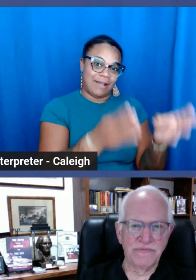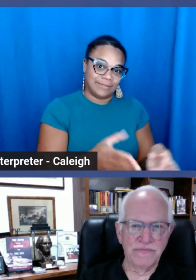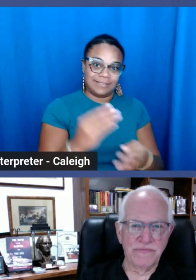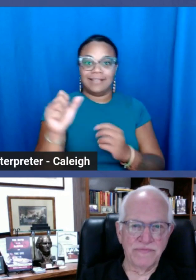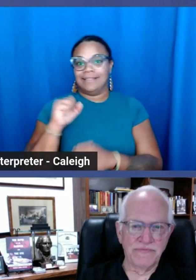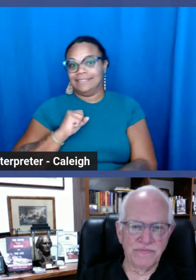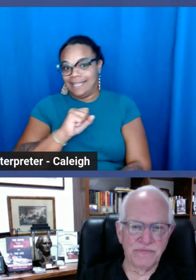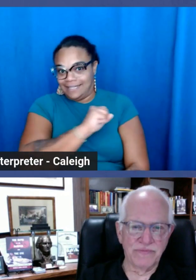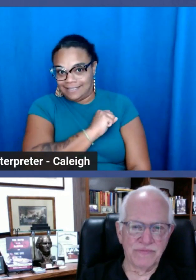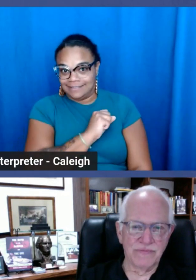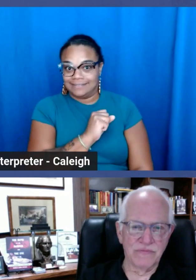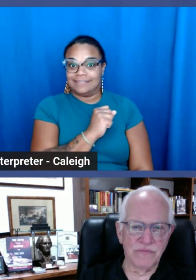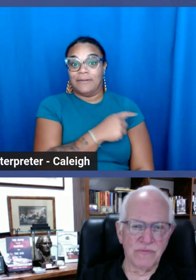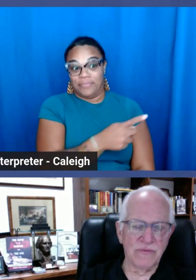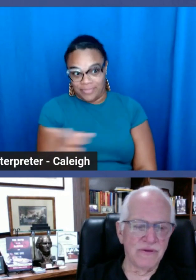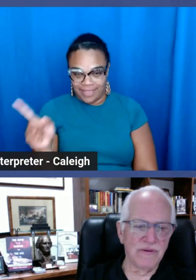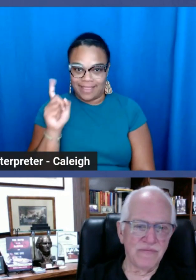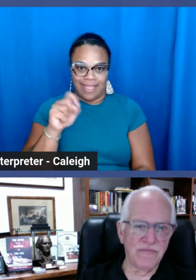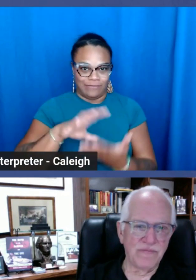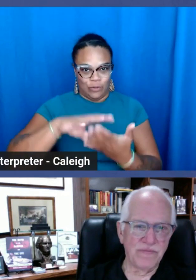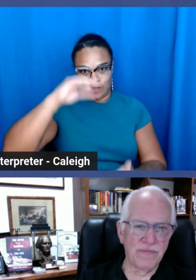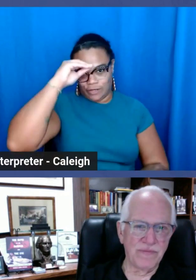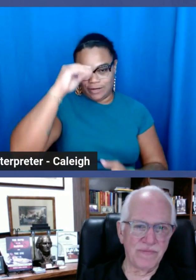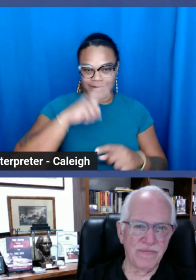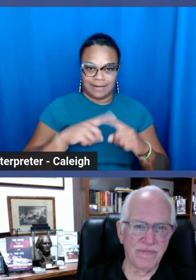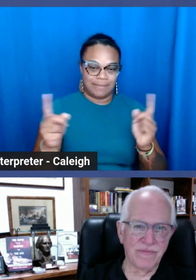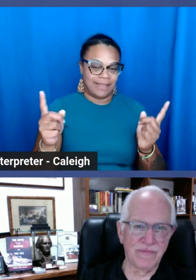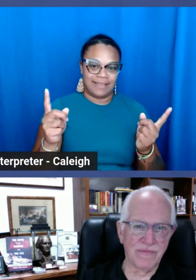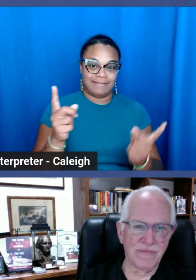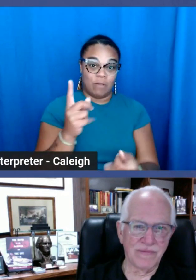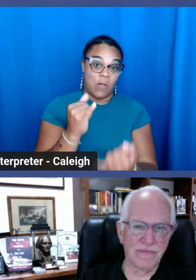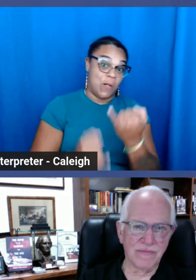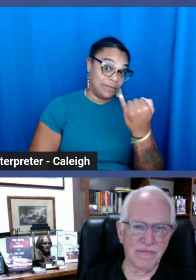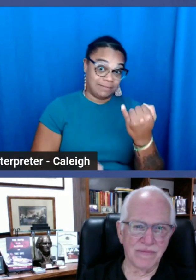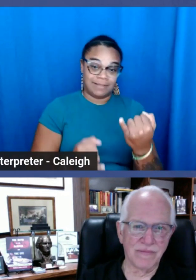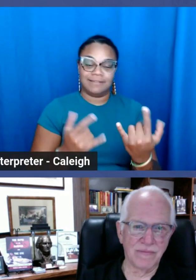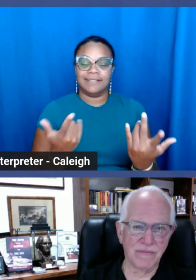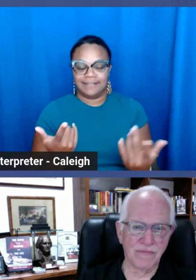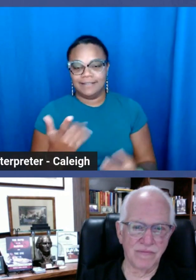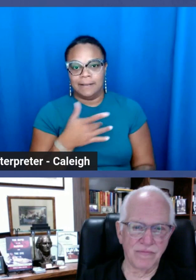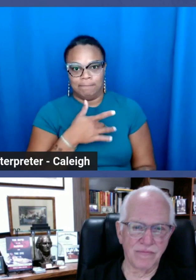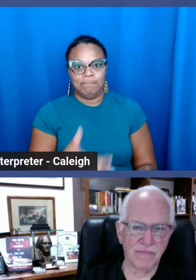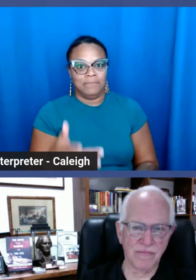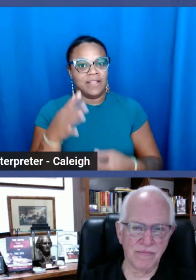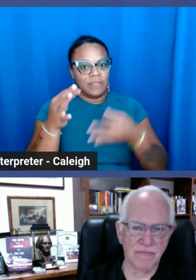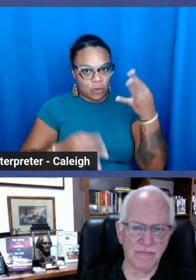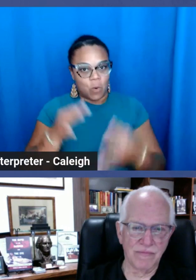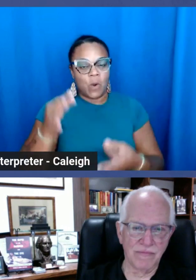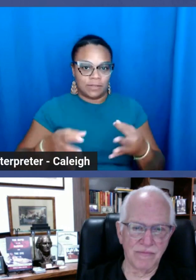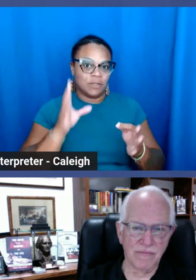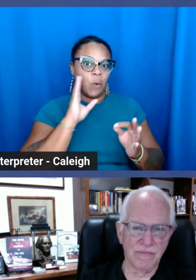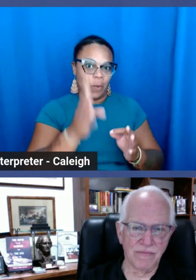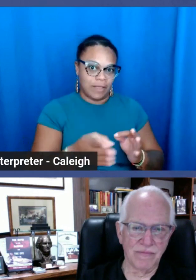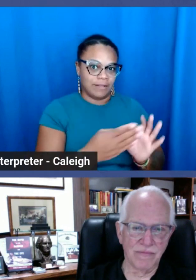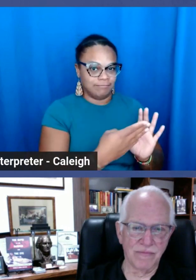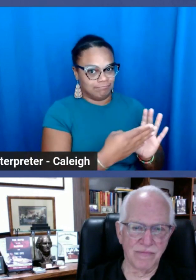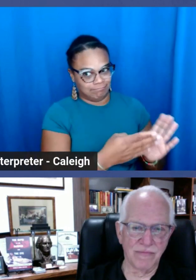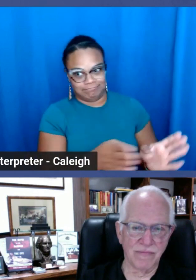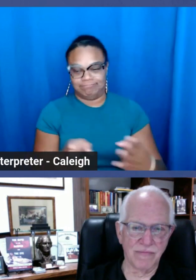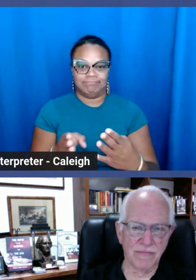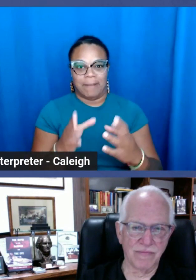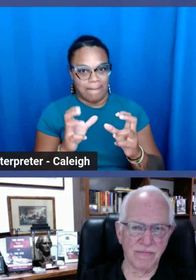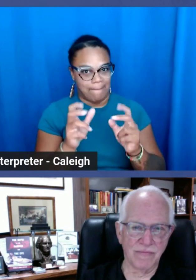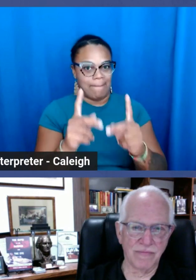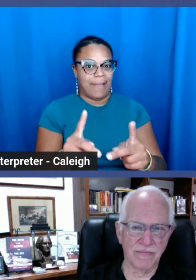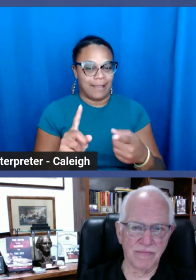got to learn. But it's ultimately, I think the courts will right the ship. And right now we're just kind of